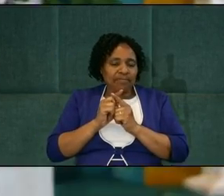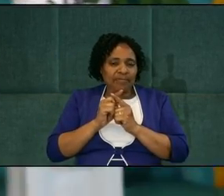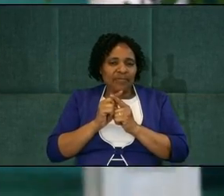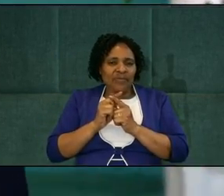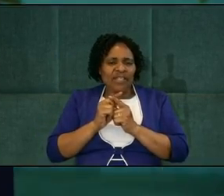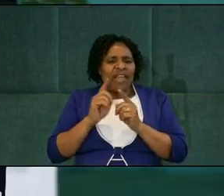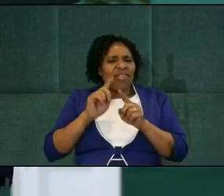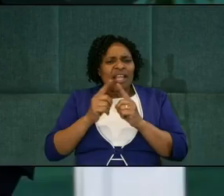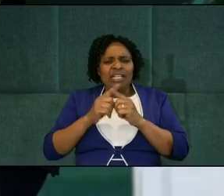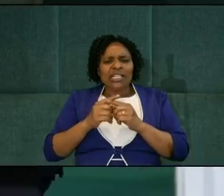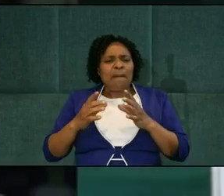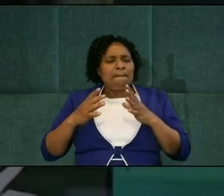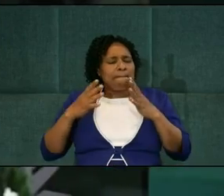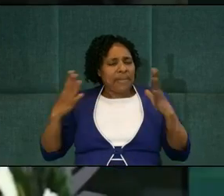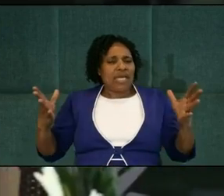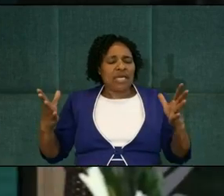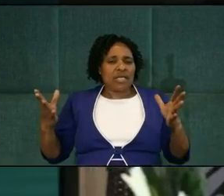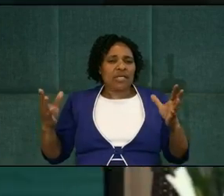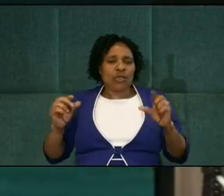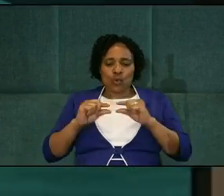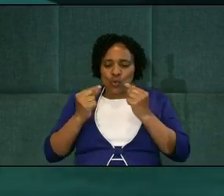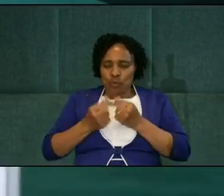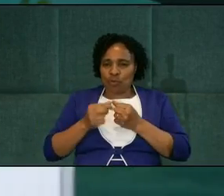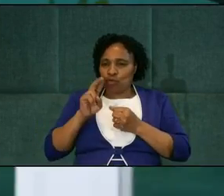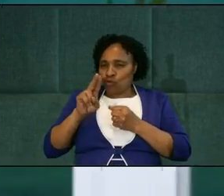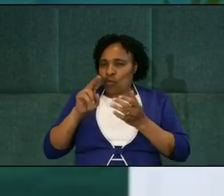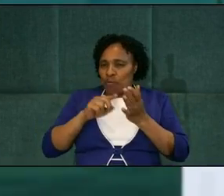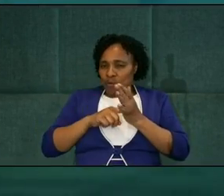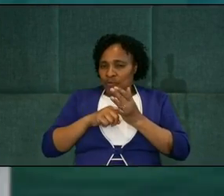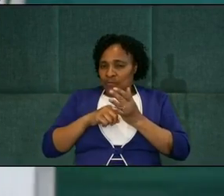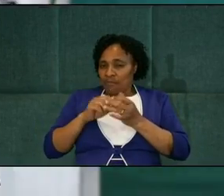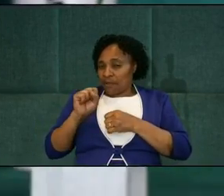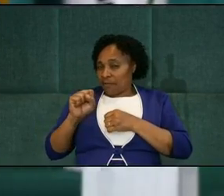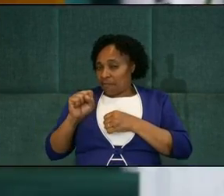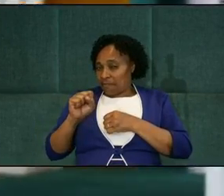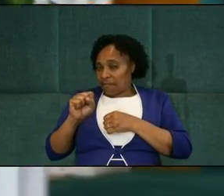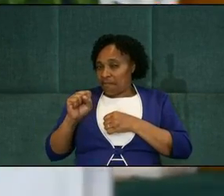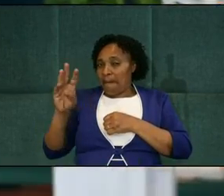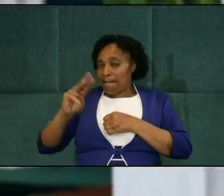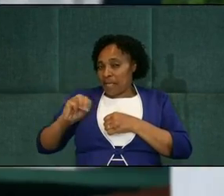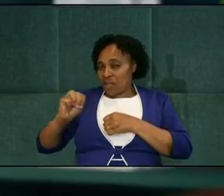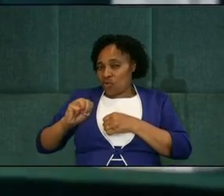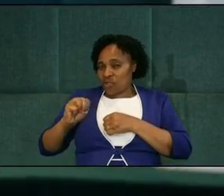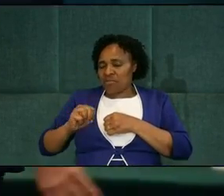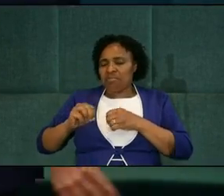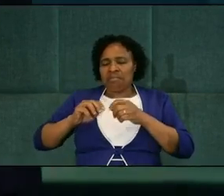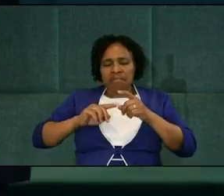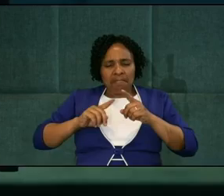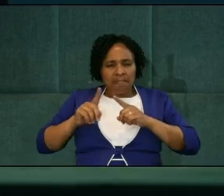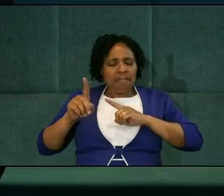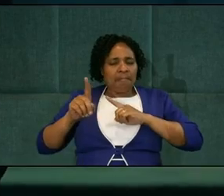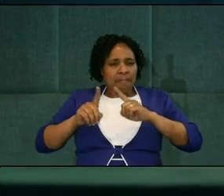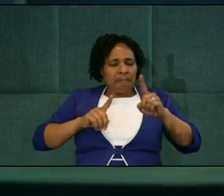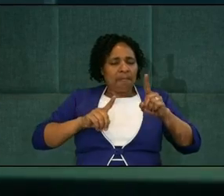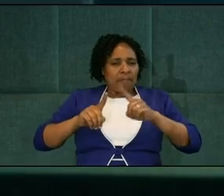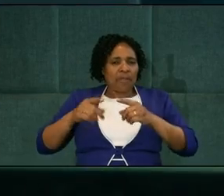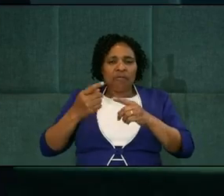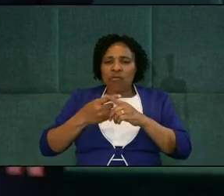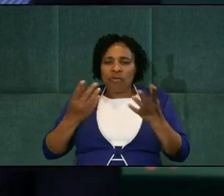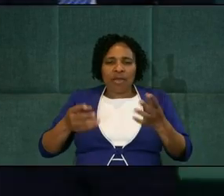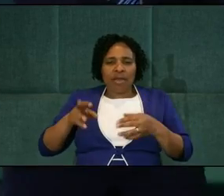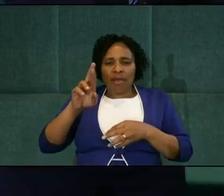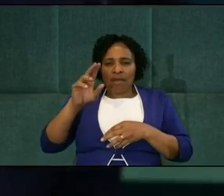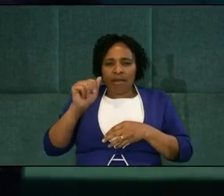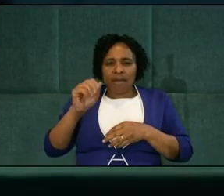A huge group, 2.5 million or more, and they journeyed from Ramesses.